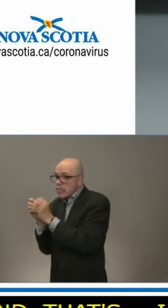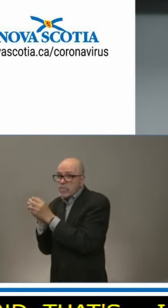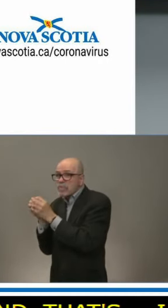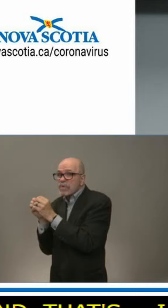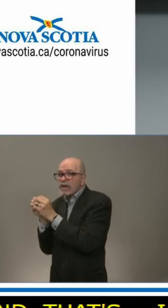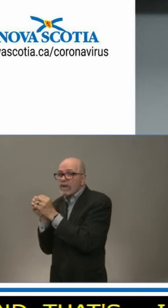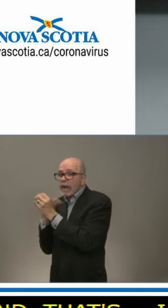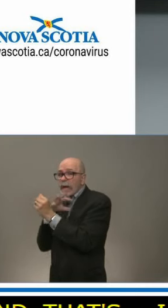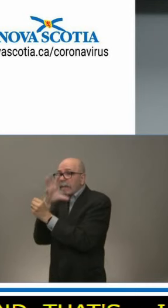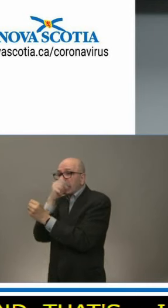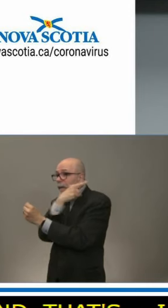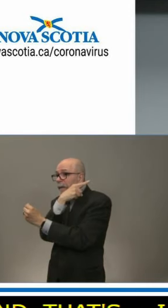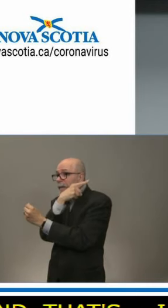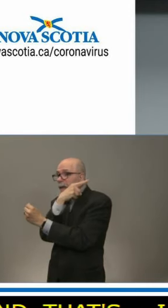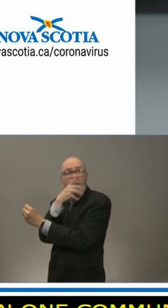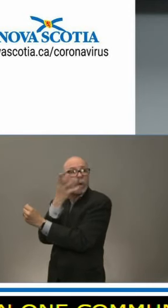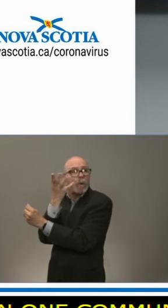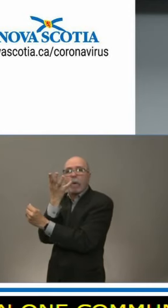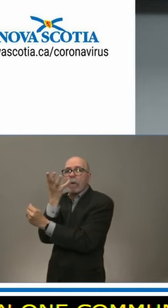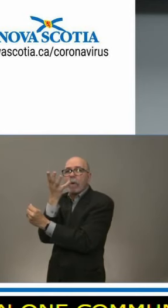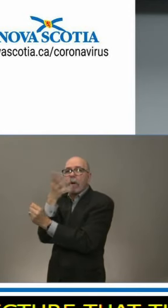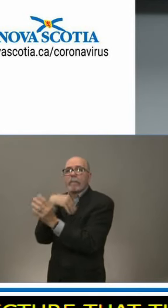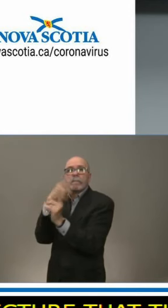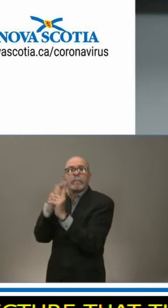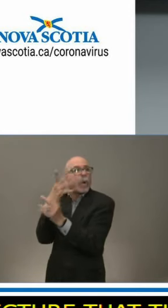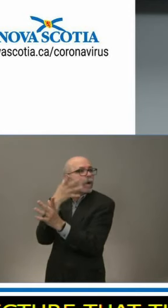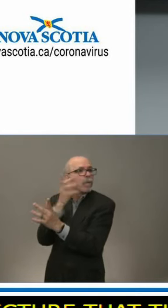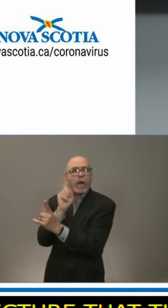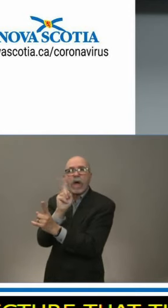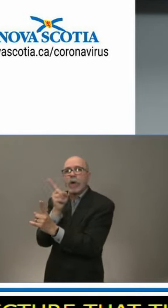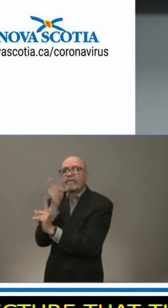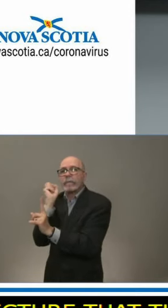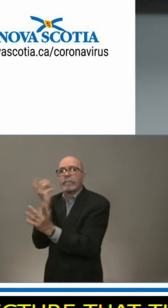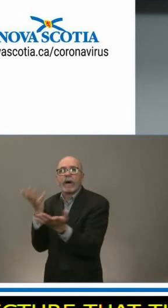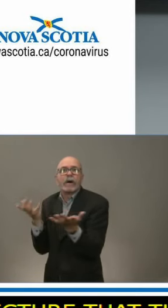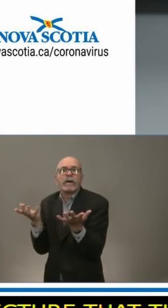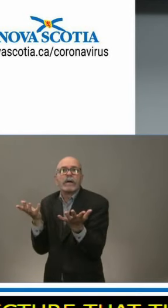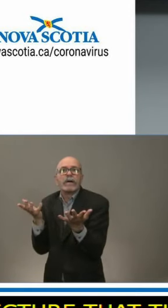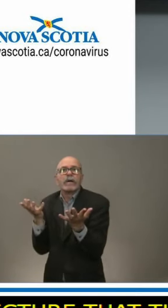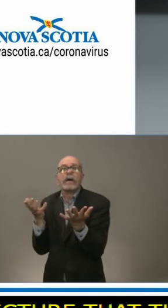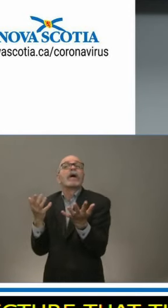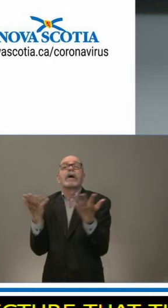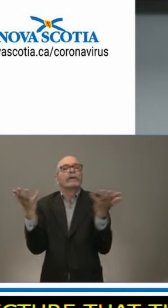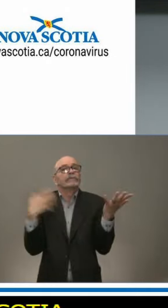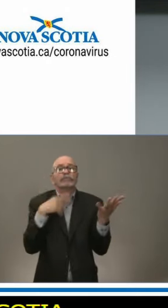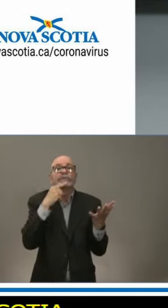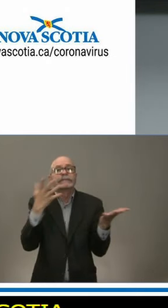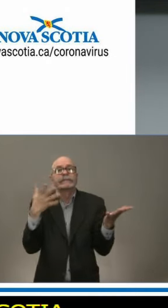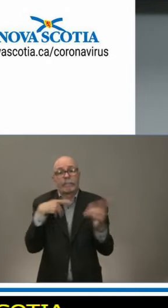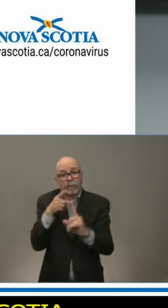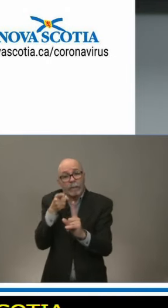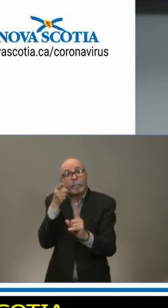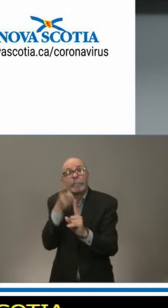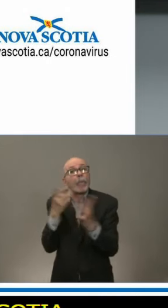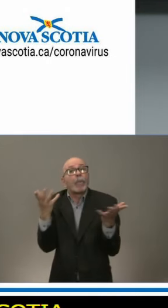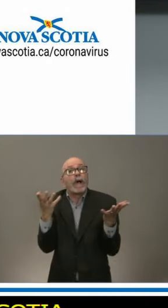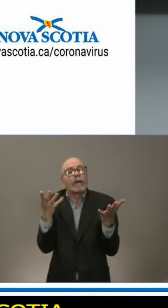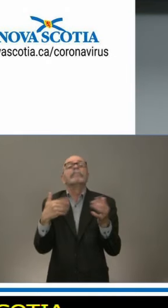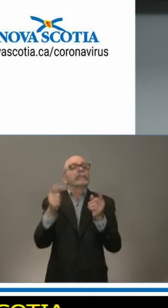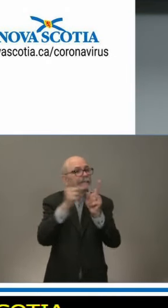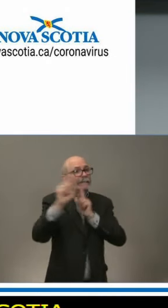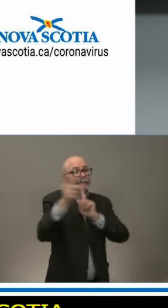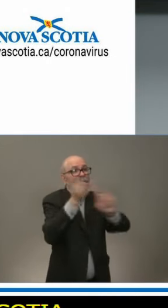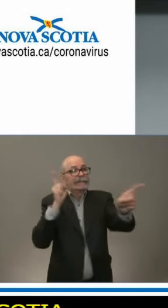Nova Scotia. We need to be taking the preventive steps along with access to testing when necessary and appropriate in